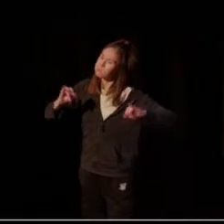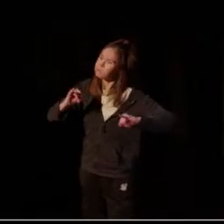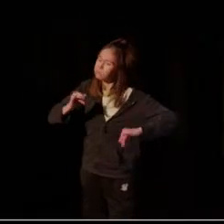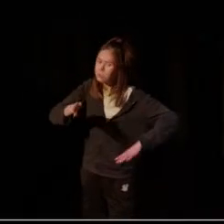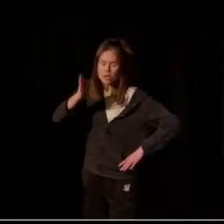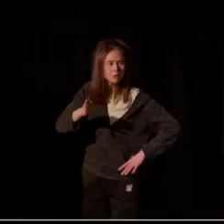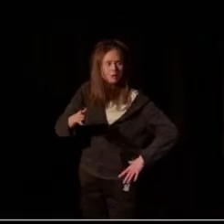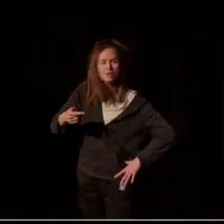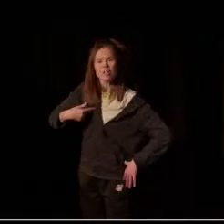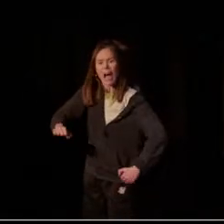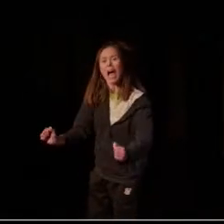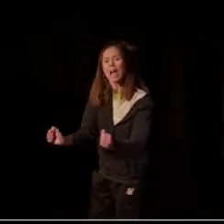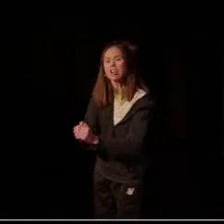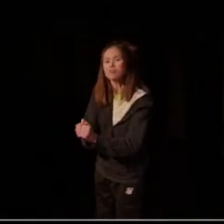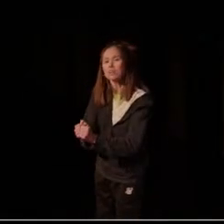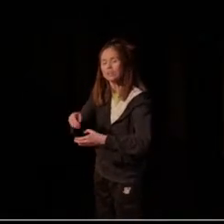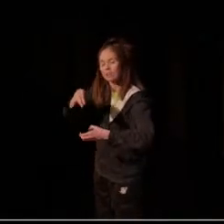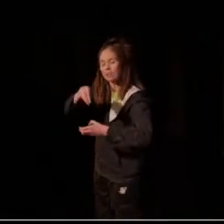I'll do it.